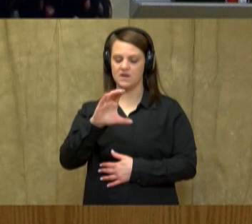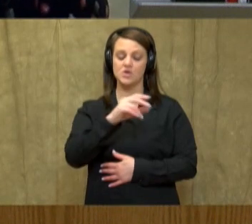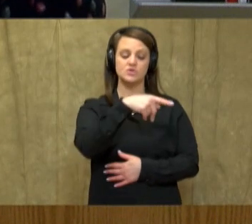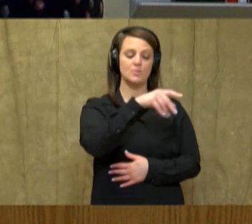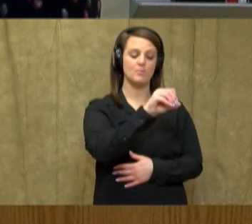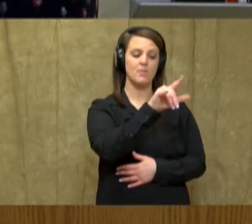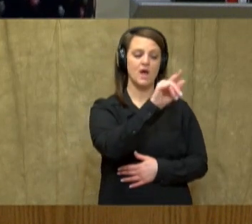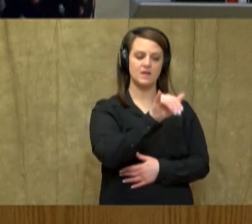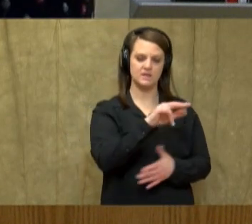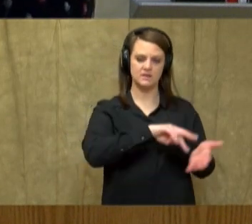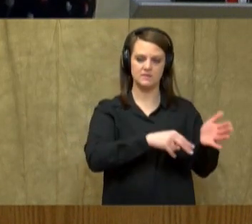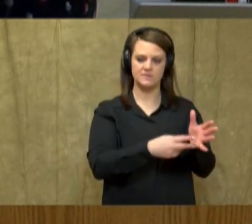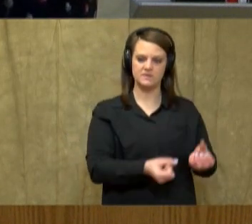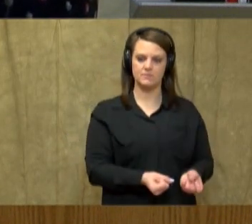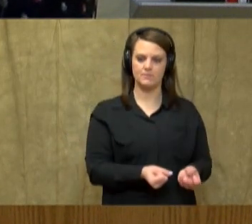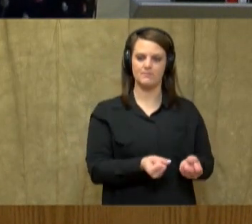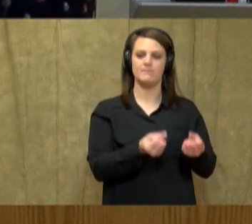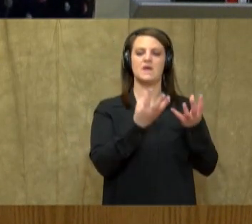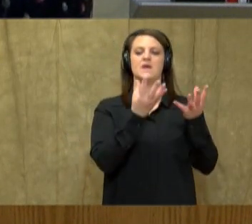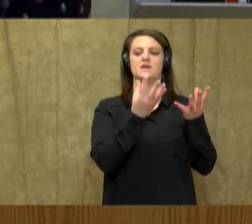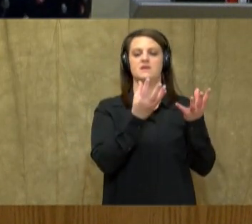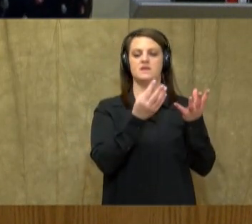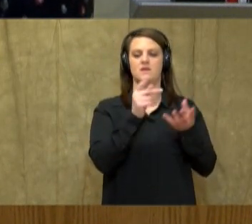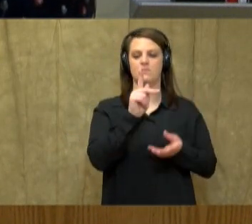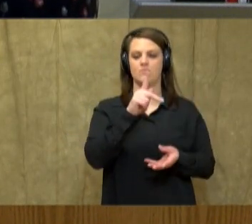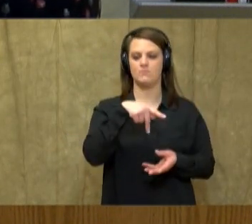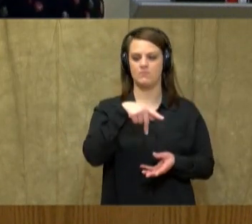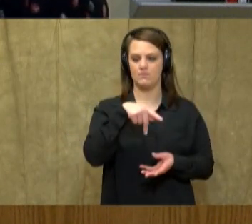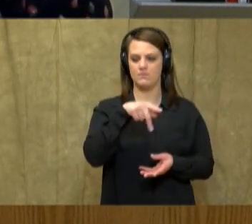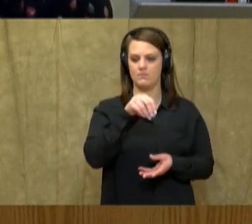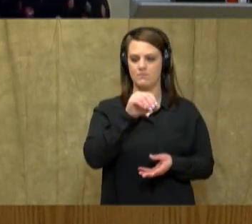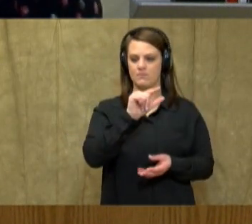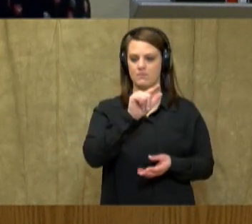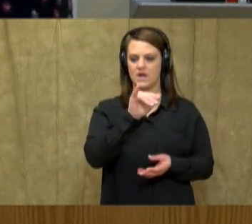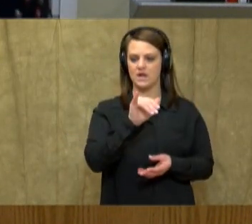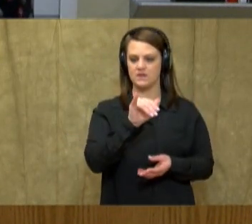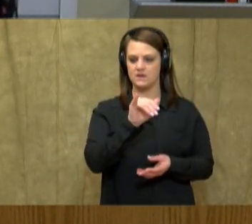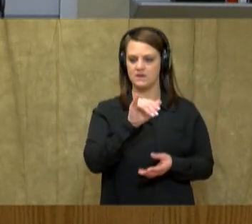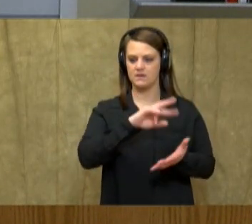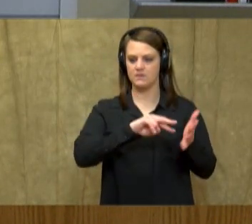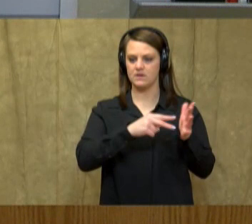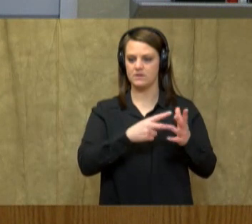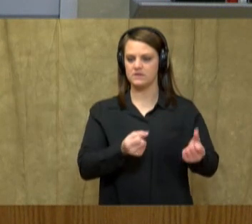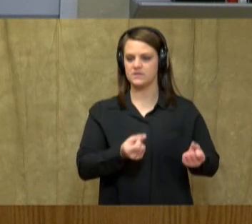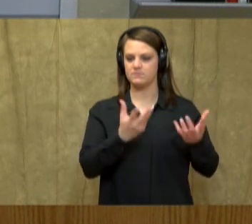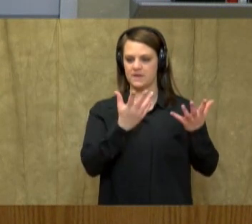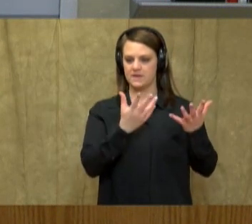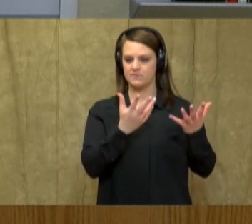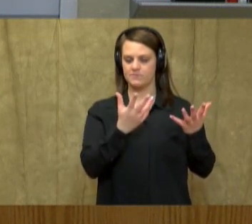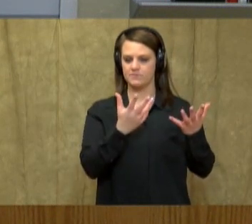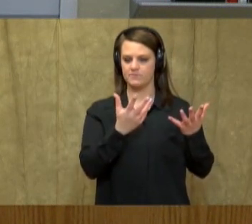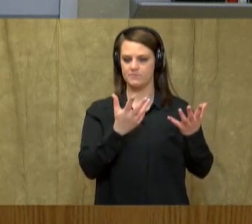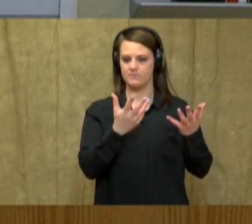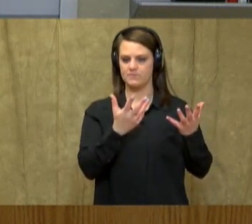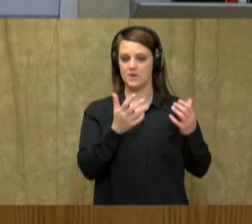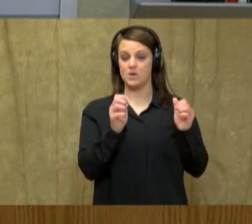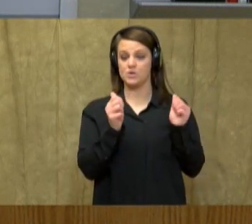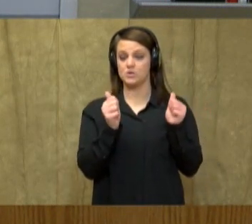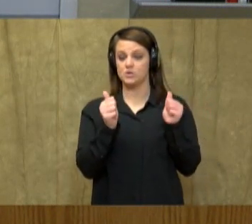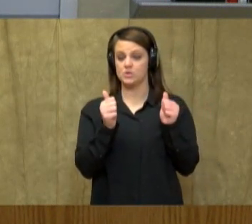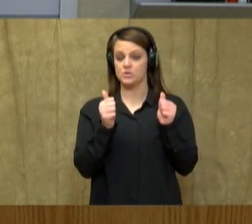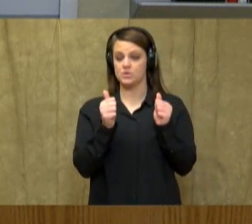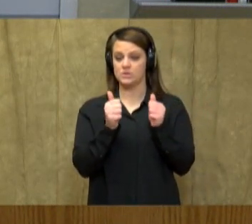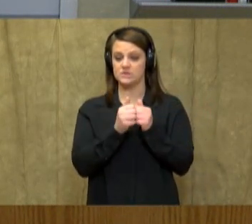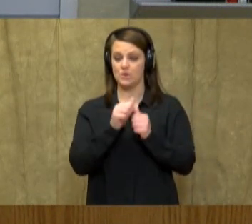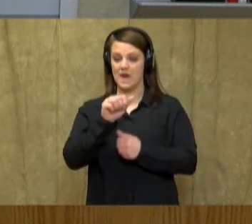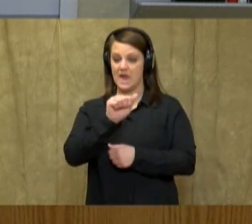So this says that we have many genes for this trait, multiple genes. So in this, remember we have